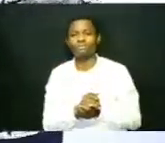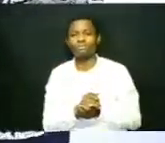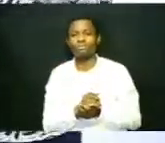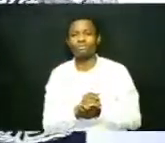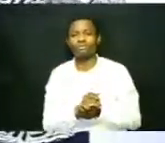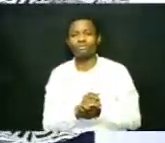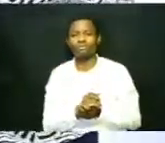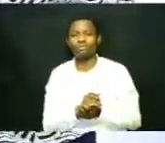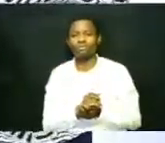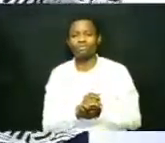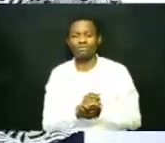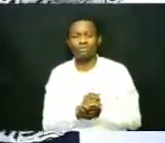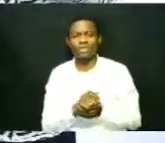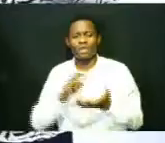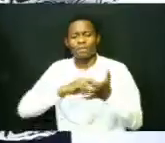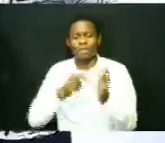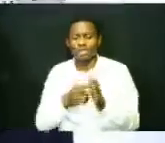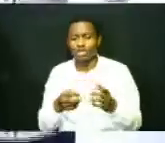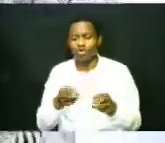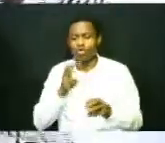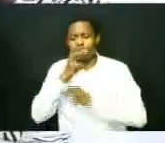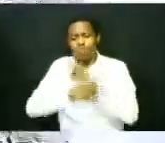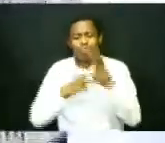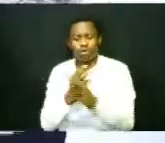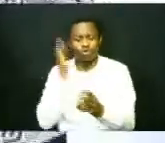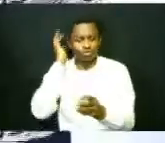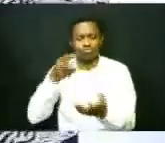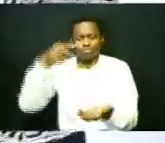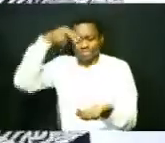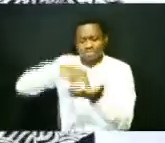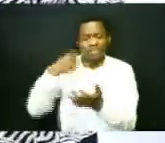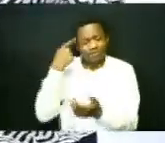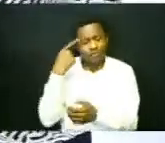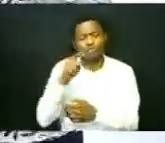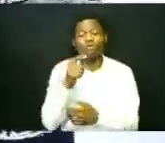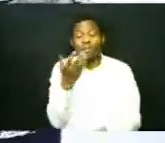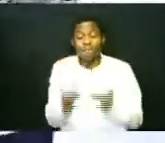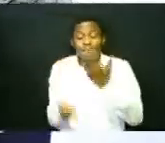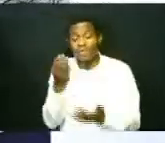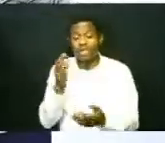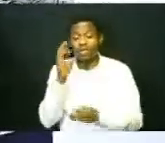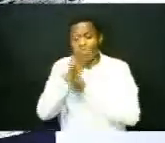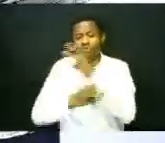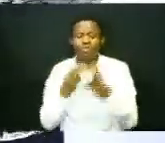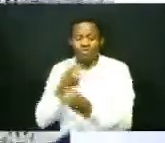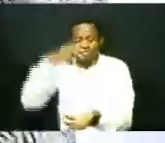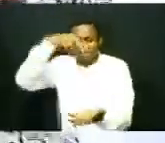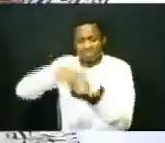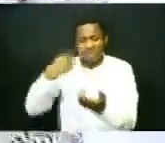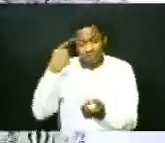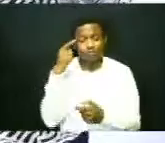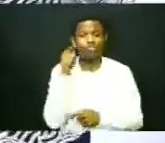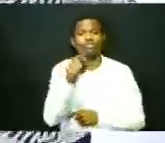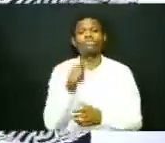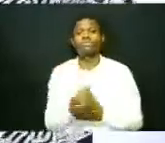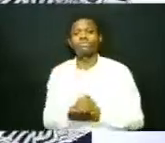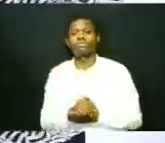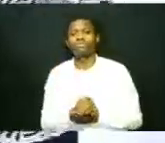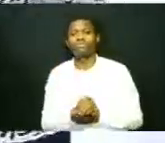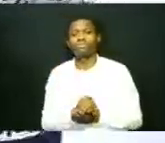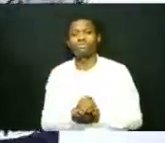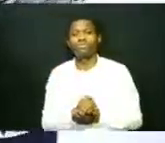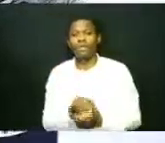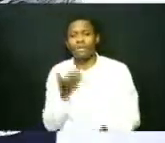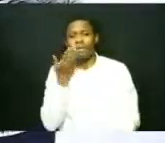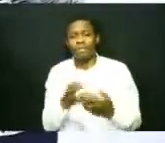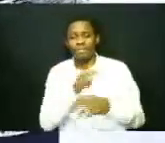the world will stand for you. Yeah. May the world stand for you. Hey, we are sorry for you. May